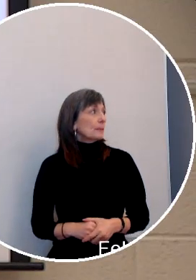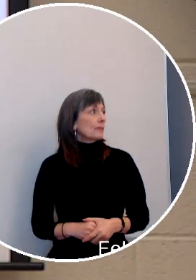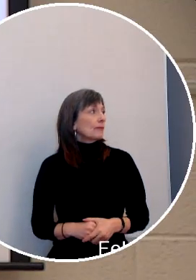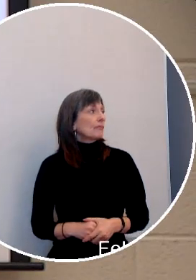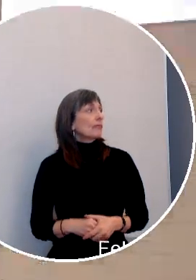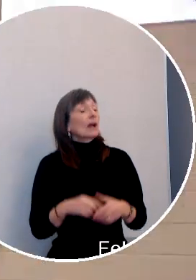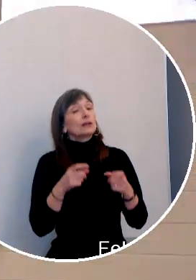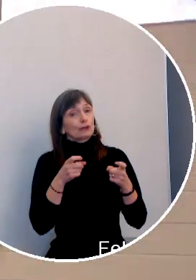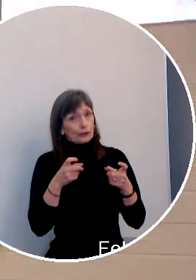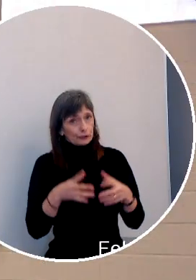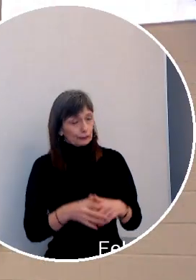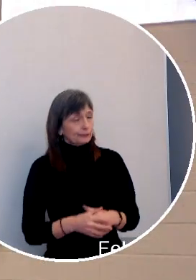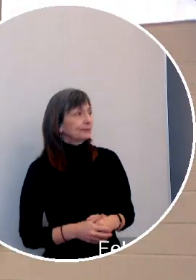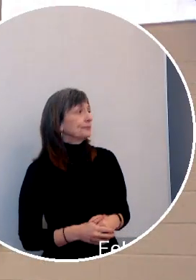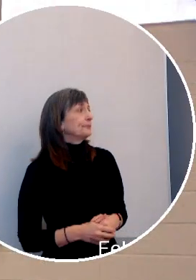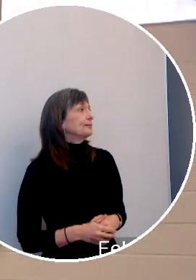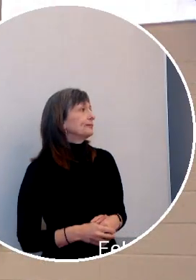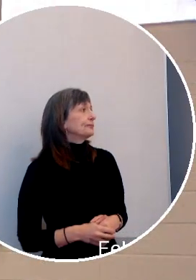Chair.